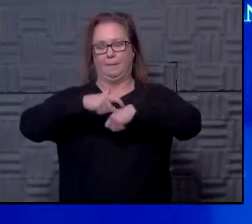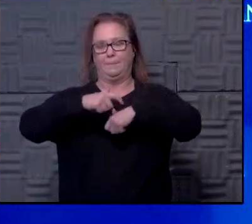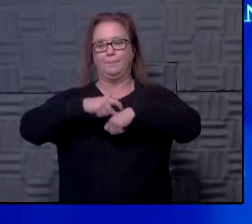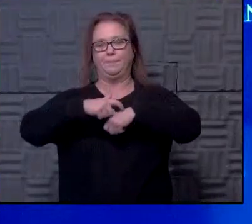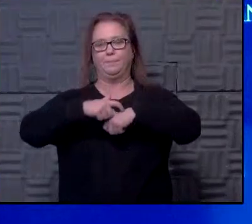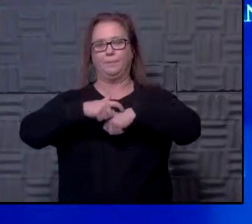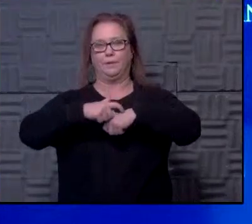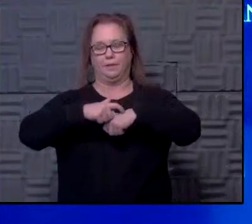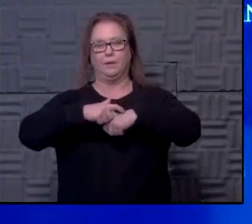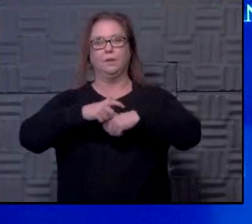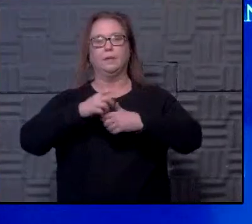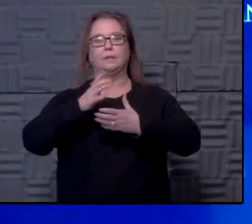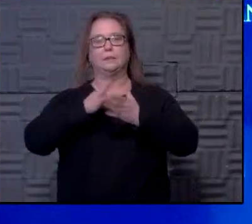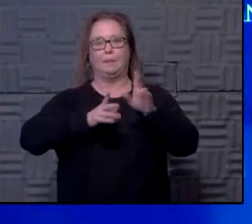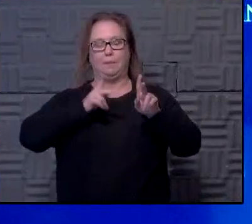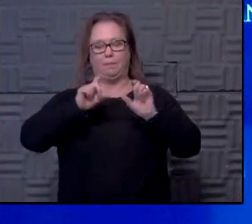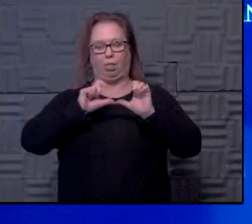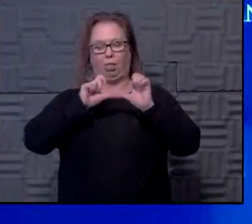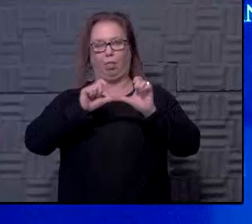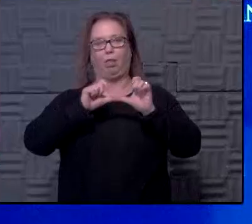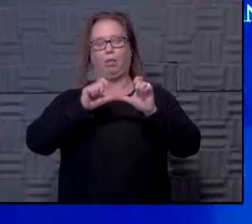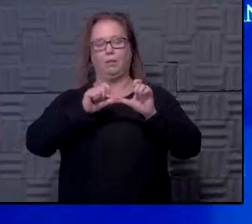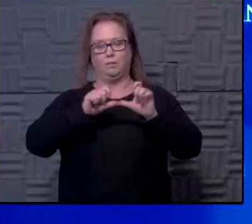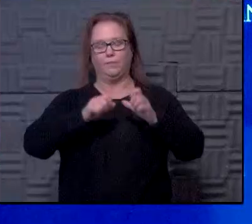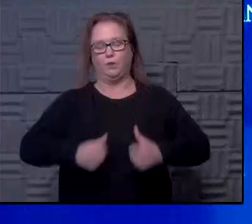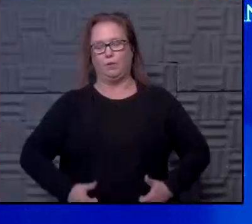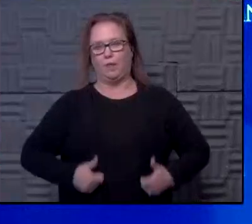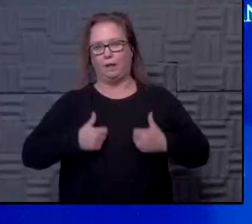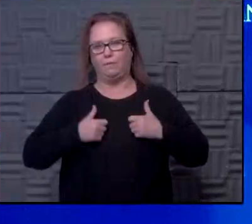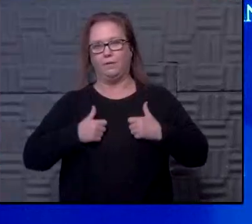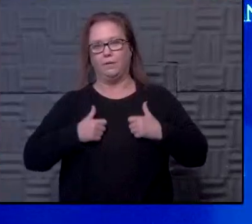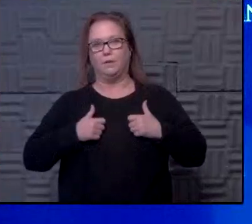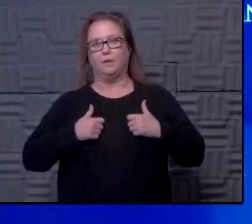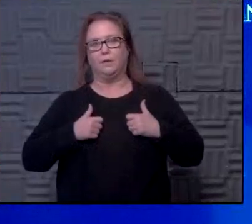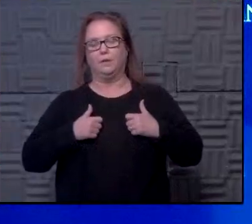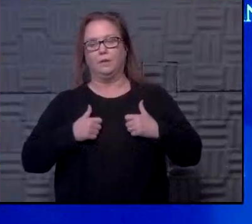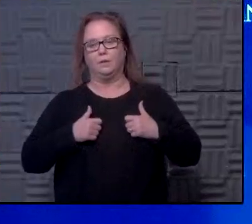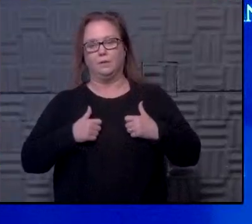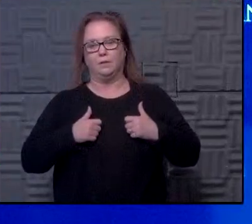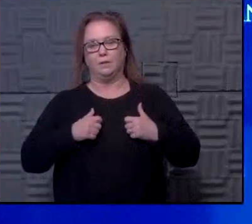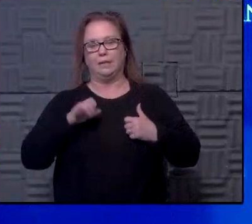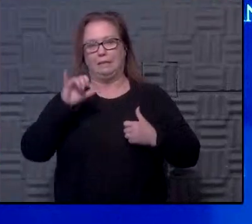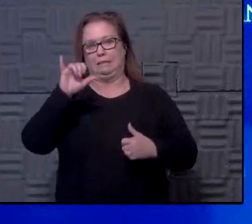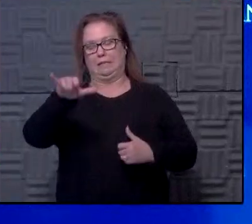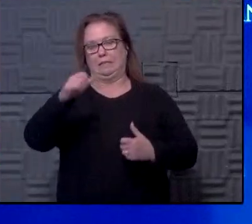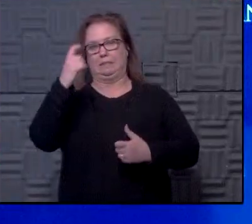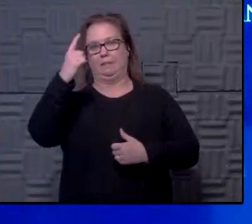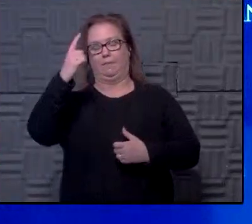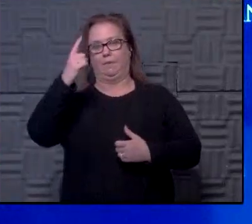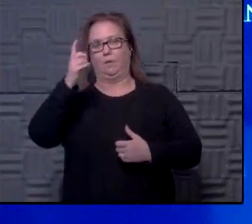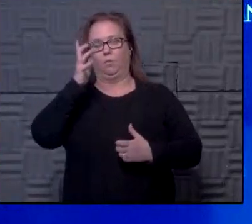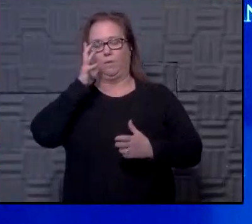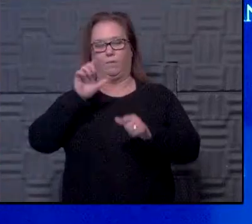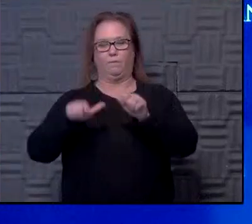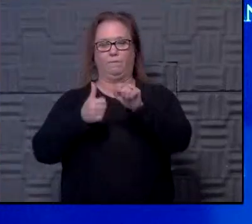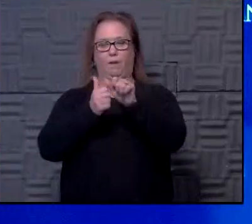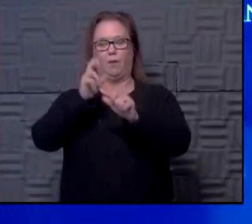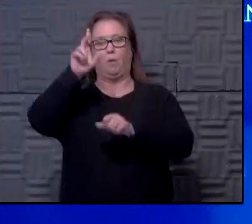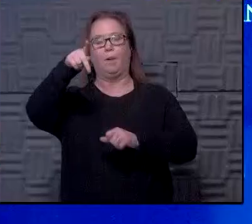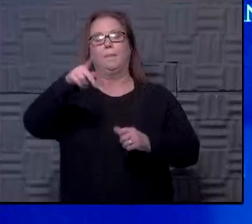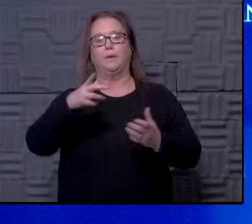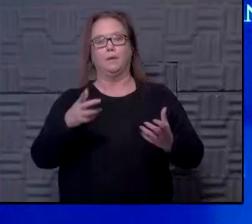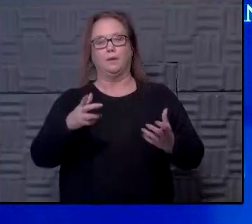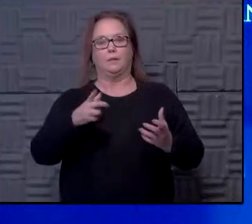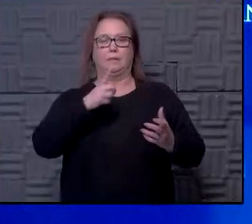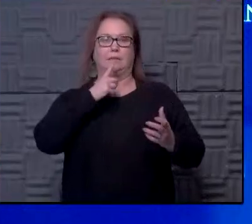Yep. It is transient. A few people can be maintained lifelong. And so that probably is something we'll have to follow up on. However,